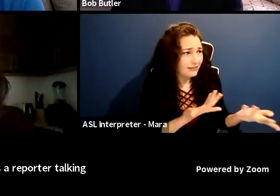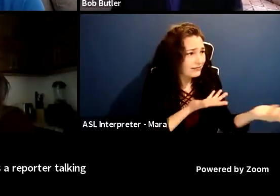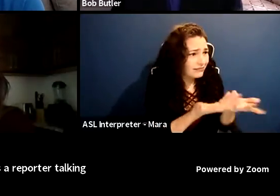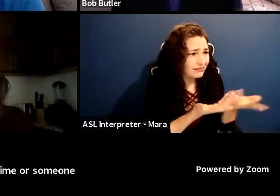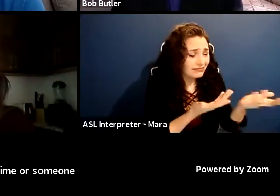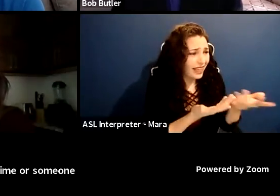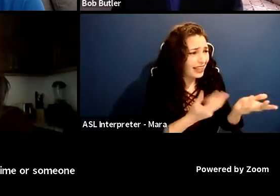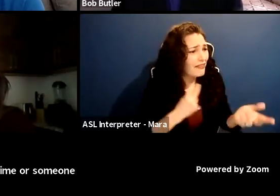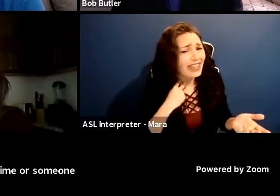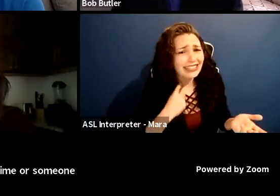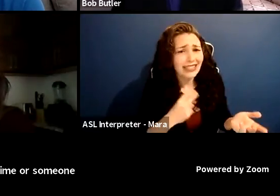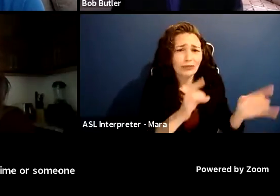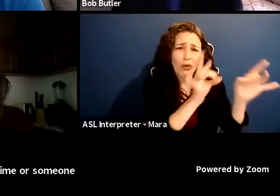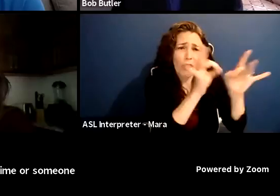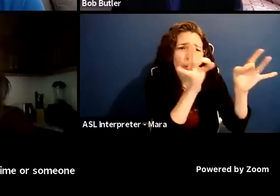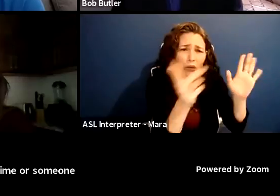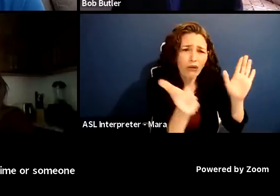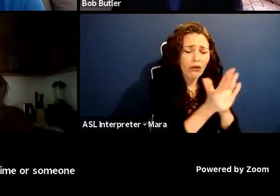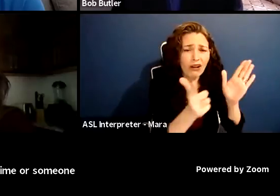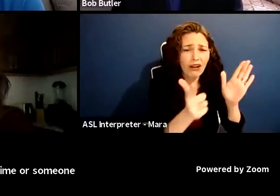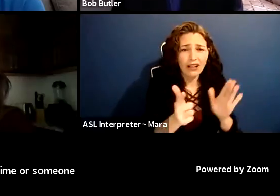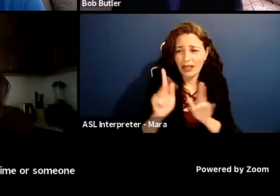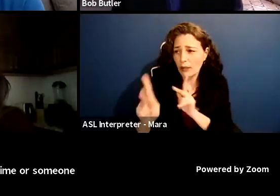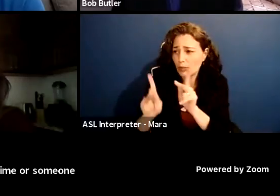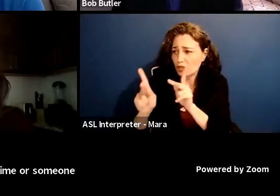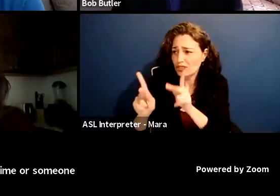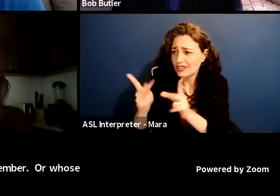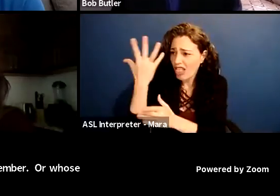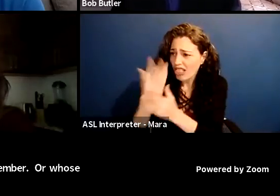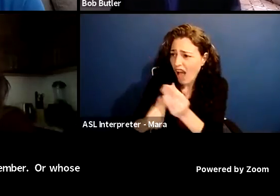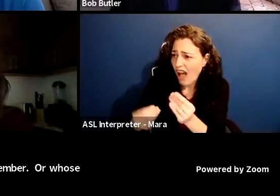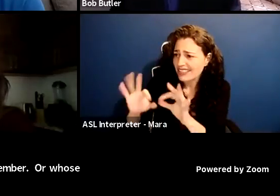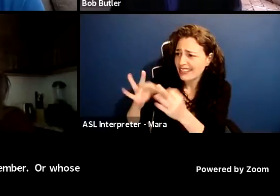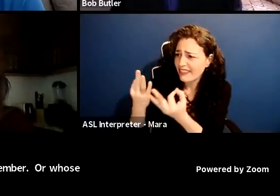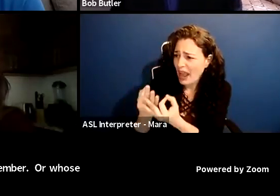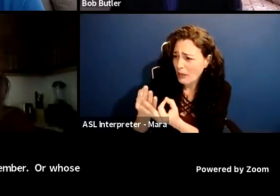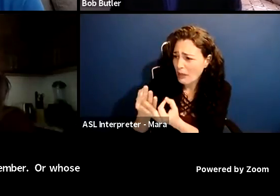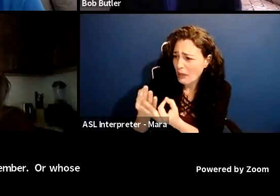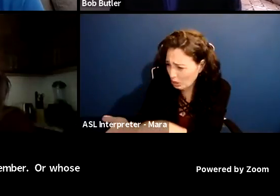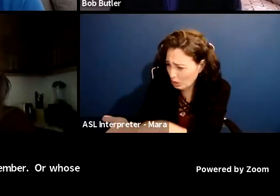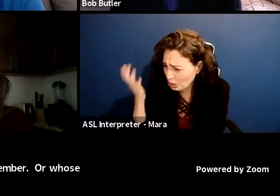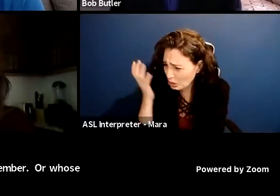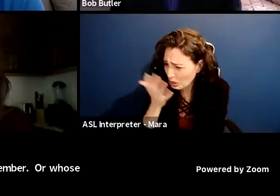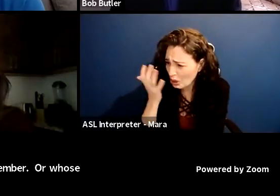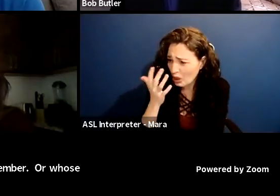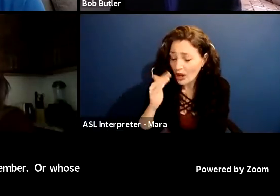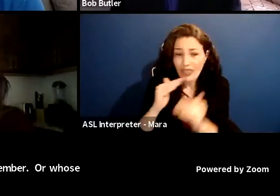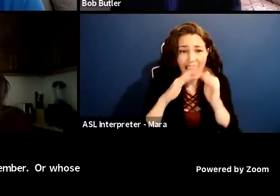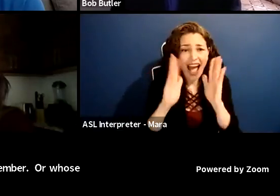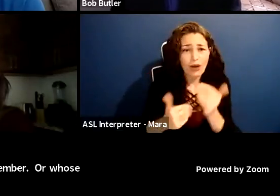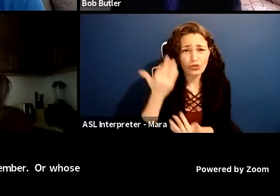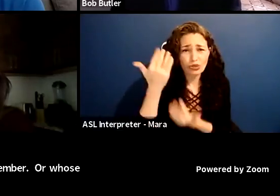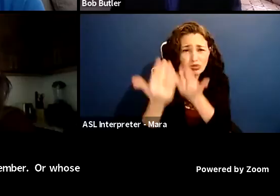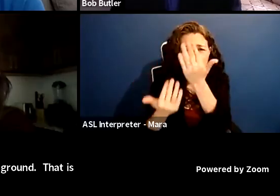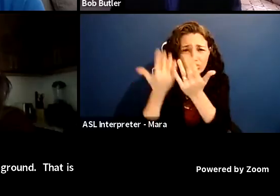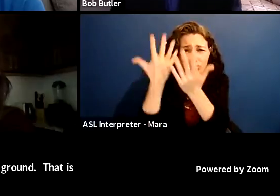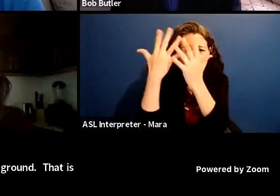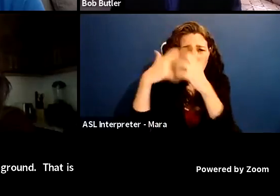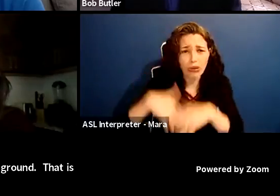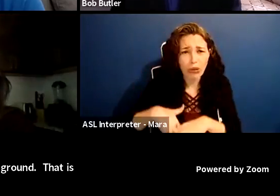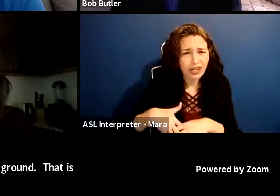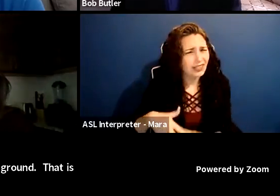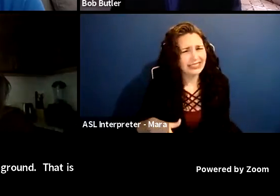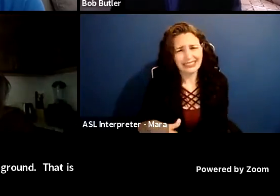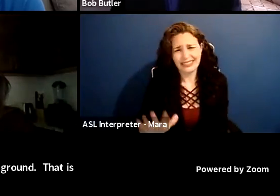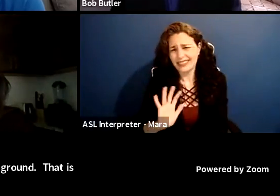member or whose house is just burned to the ground, that's not glamorous. That's the emotion, but being able to portray it in